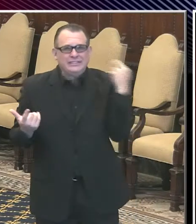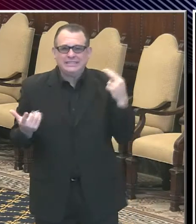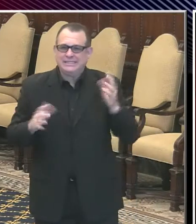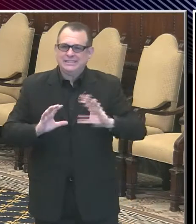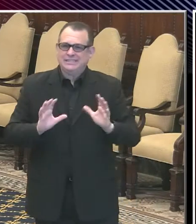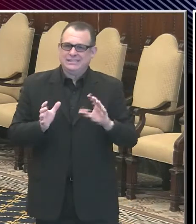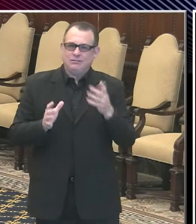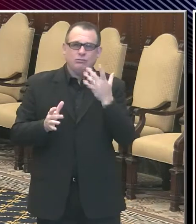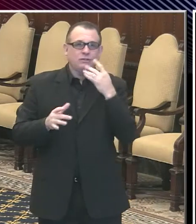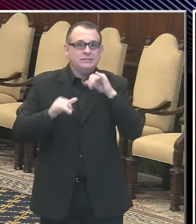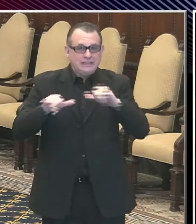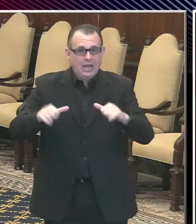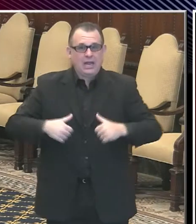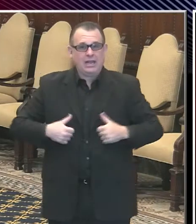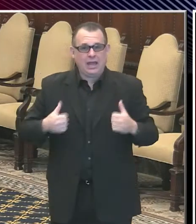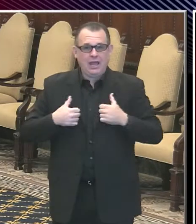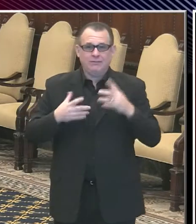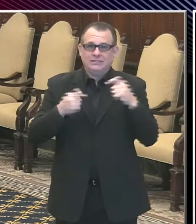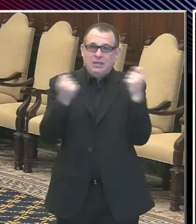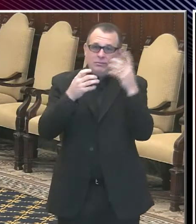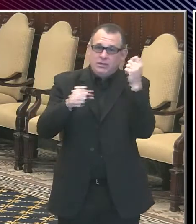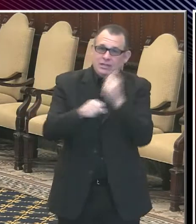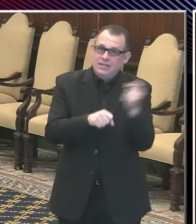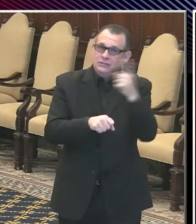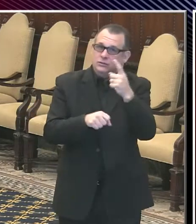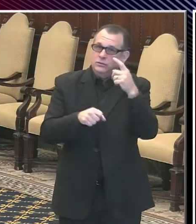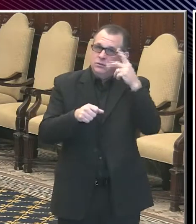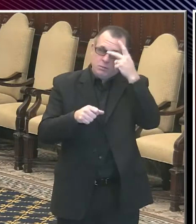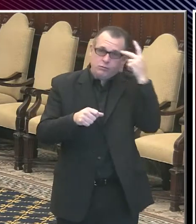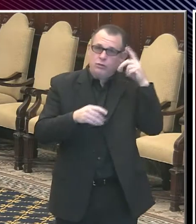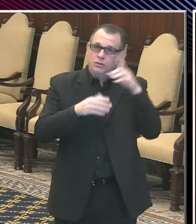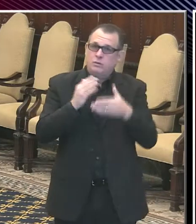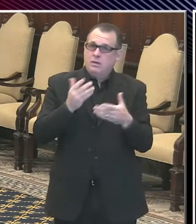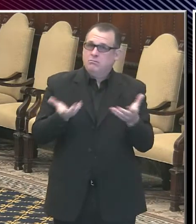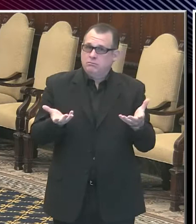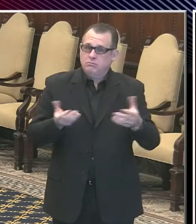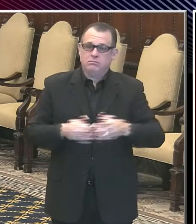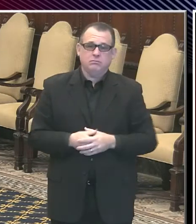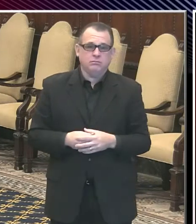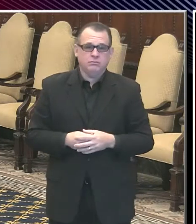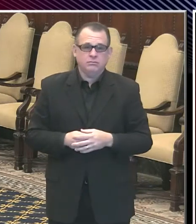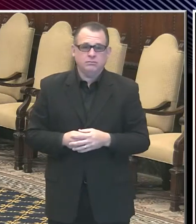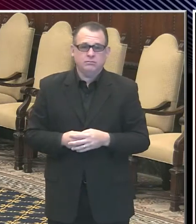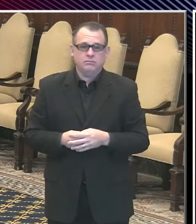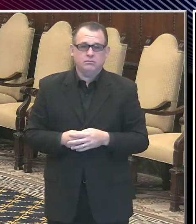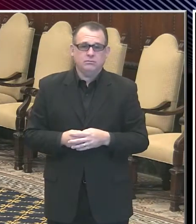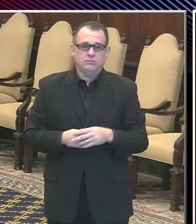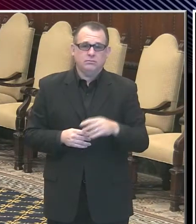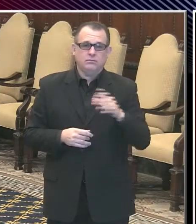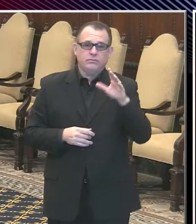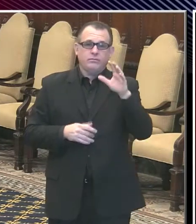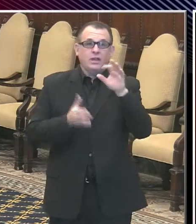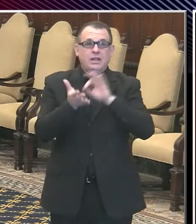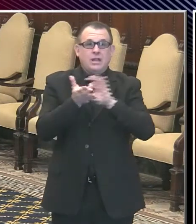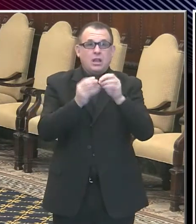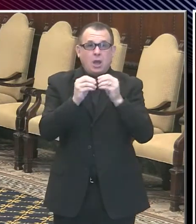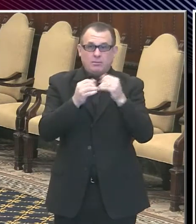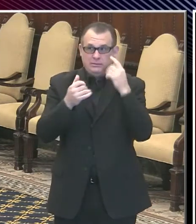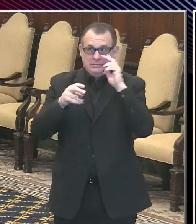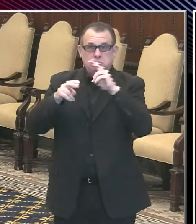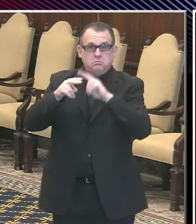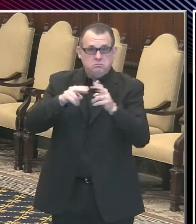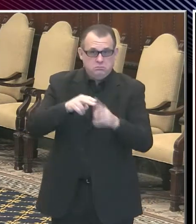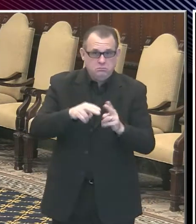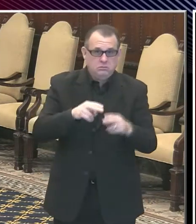celebrate. We have made a lot of progress thanks to the willingness of just about everyone to step up. Case counts are lower and testing is now more